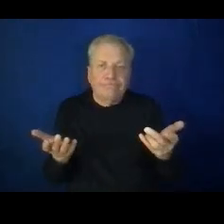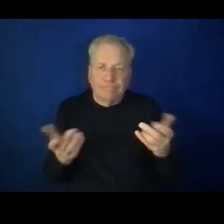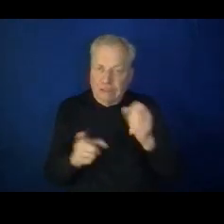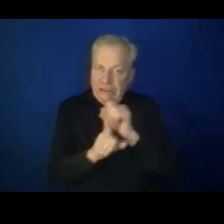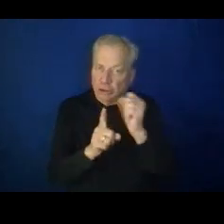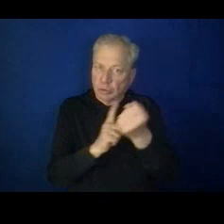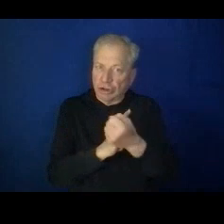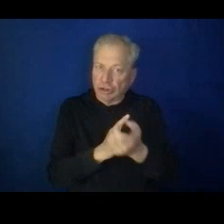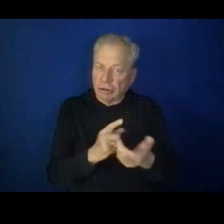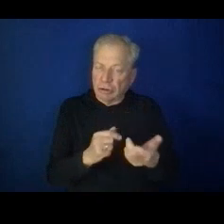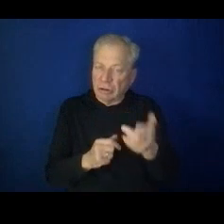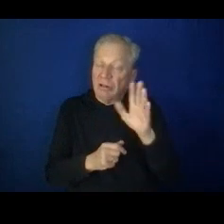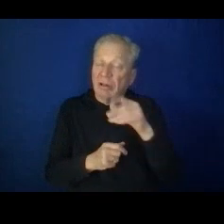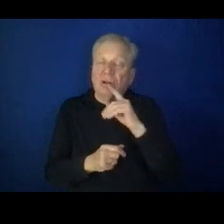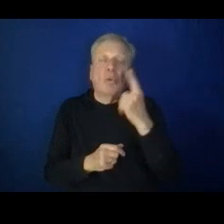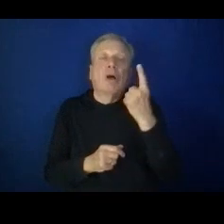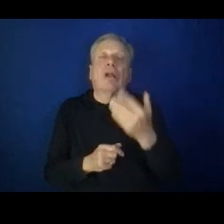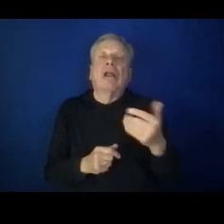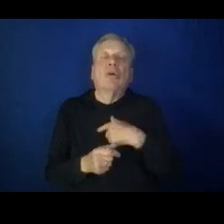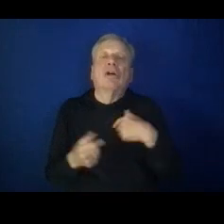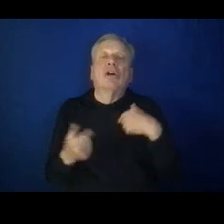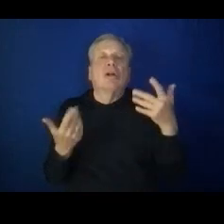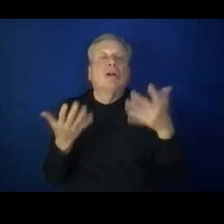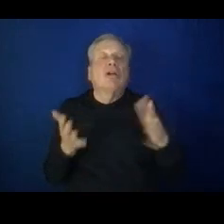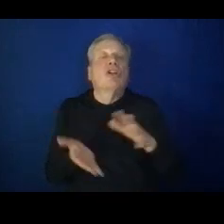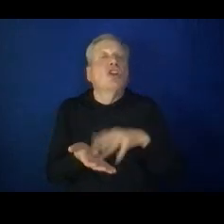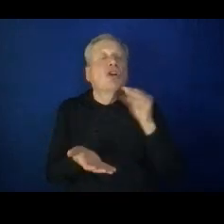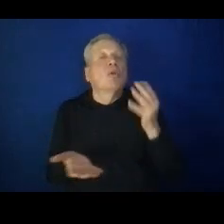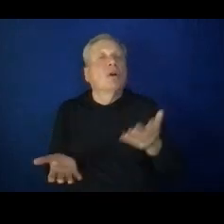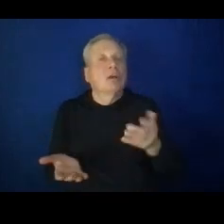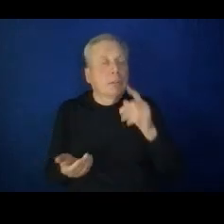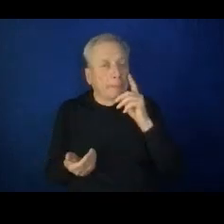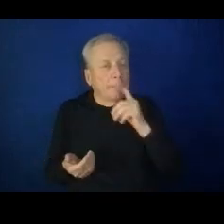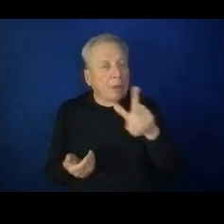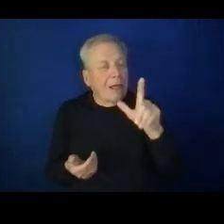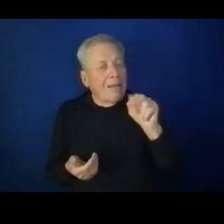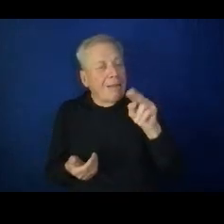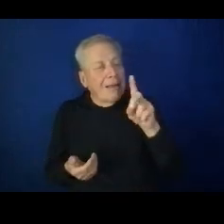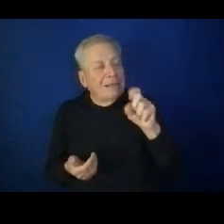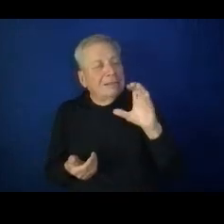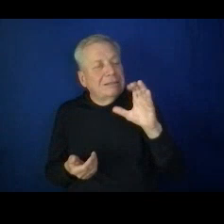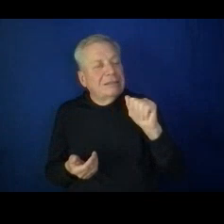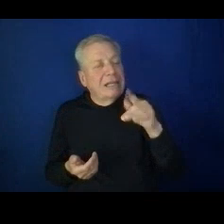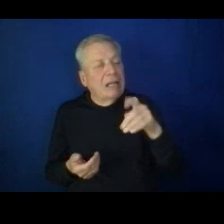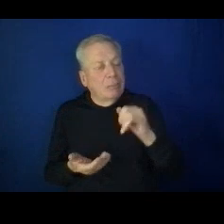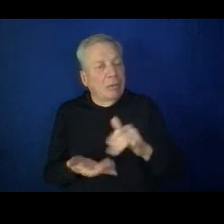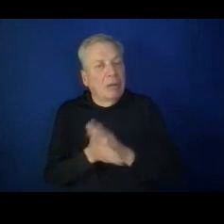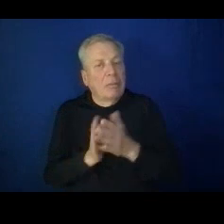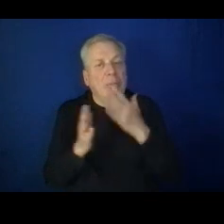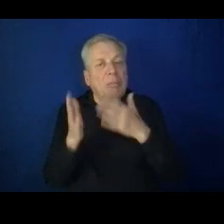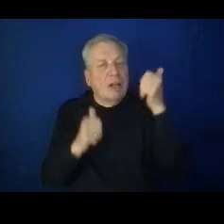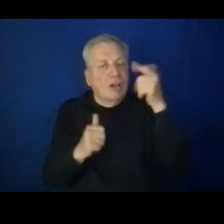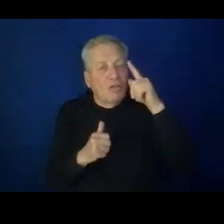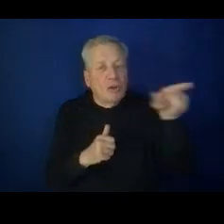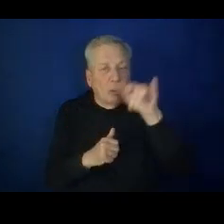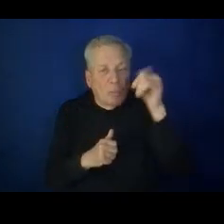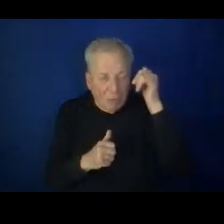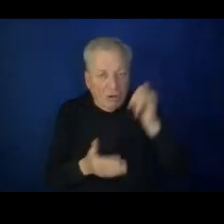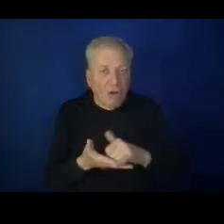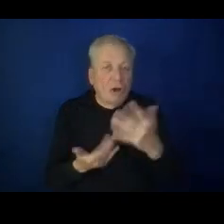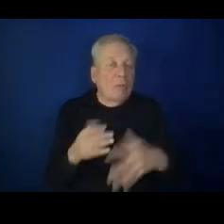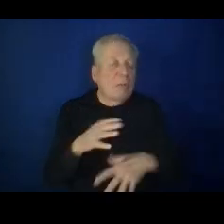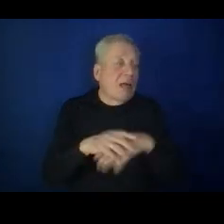situation. And one thing we learned was the landscape became more safe for buffalo. cattle were moved out of Beatty Gulch